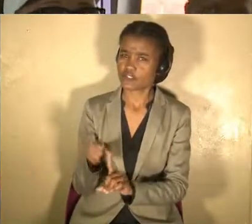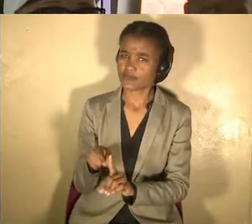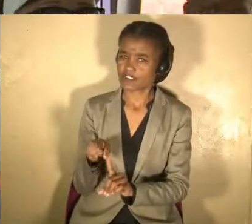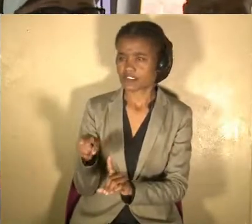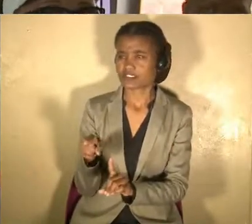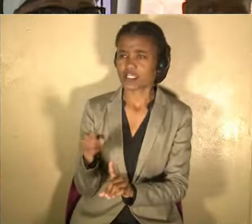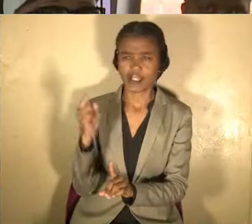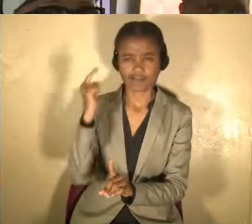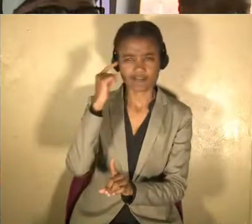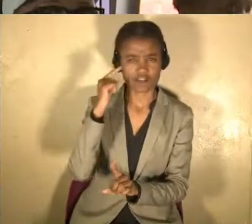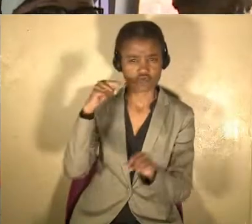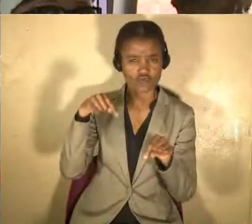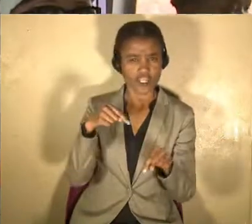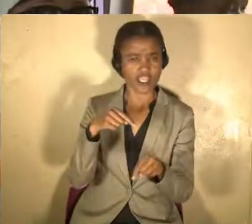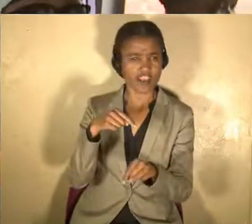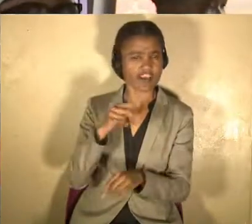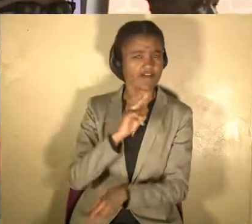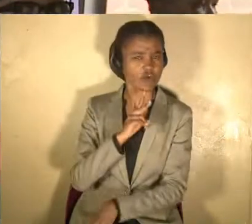uthatha i-COVID, you know.